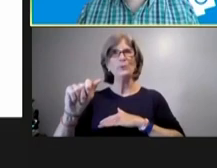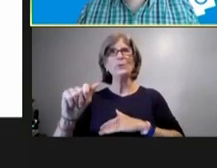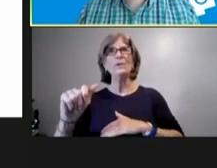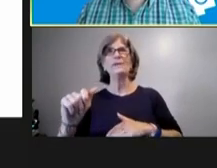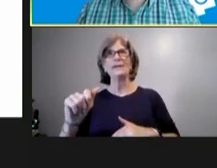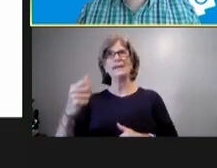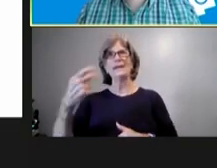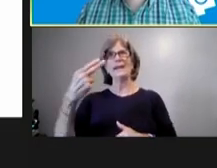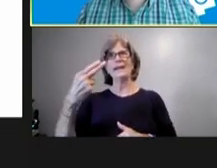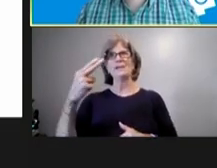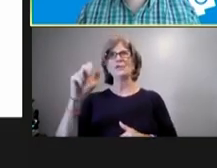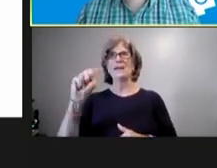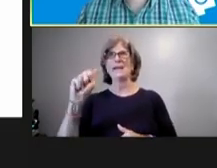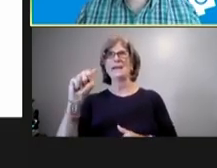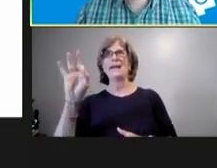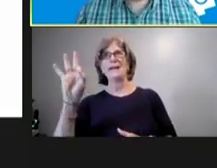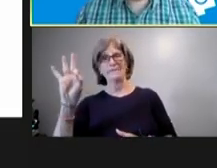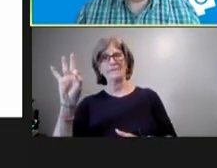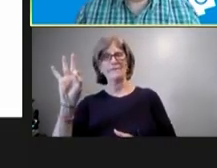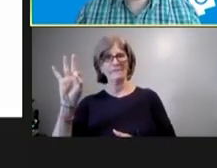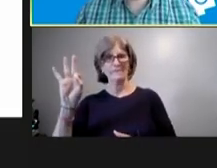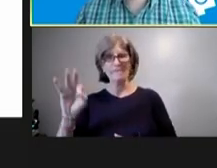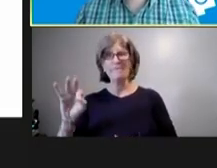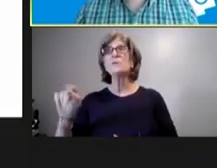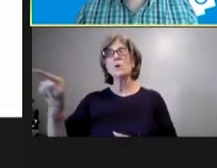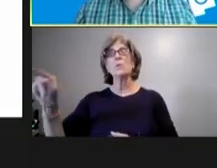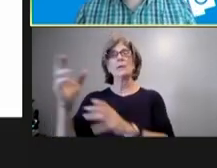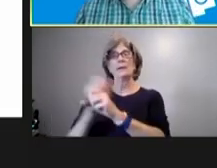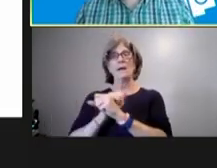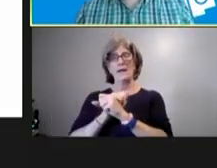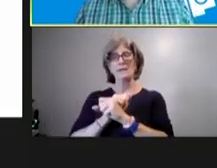of. So that we did receive back